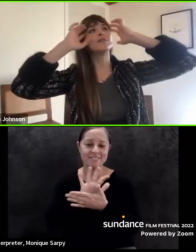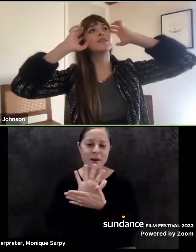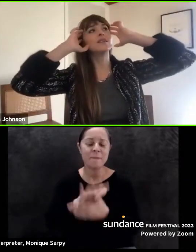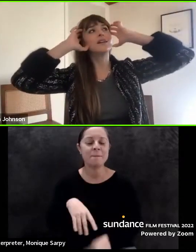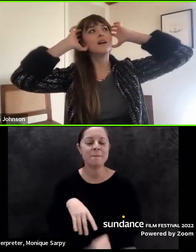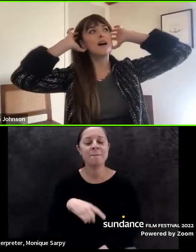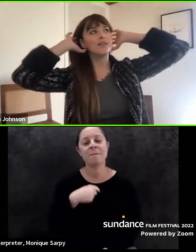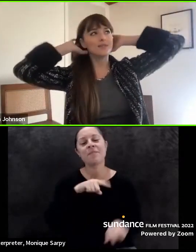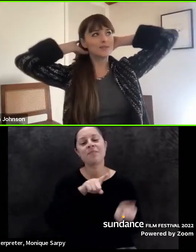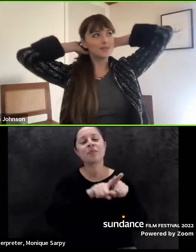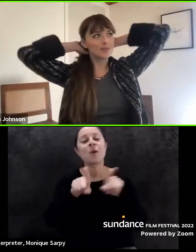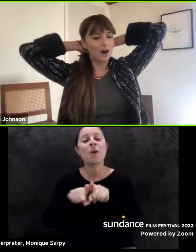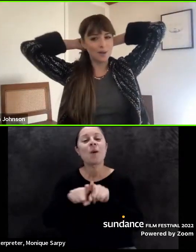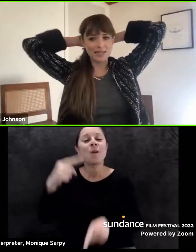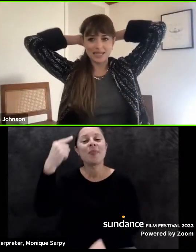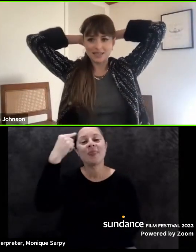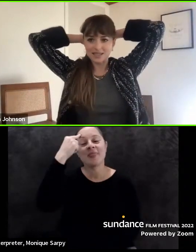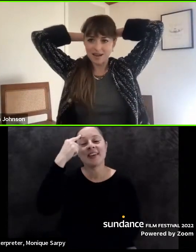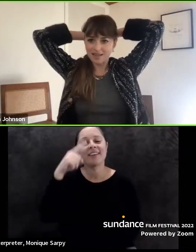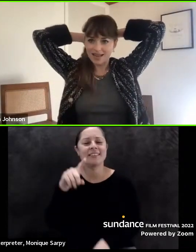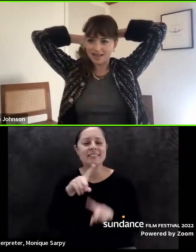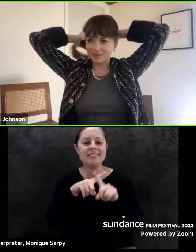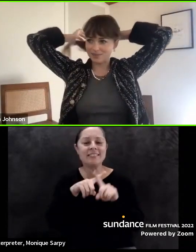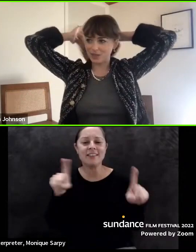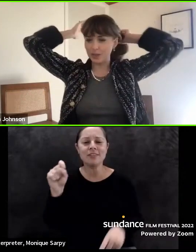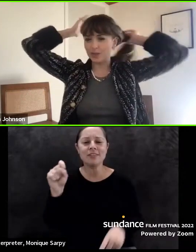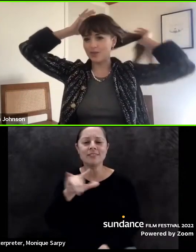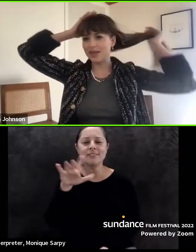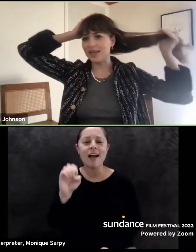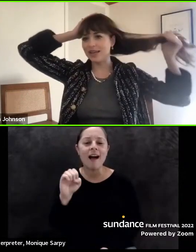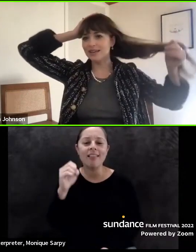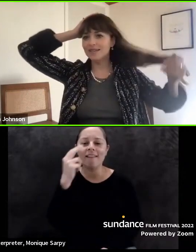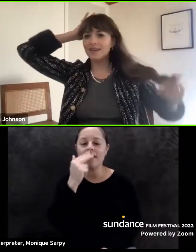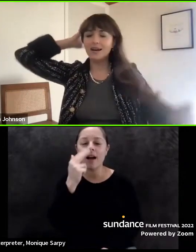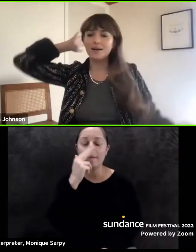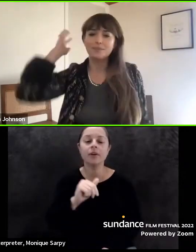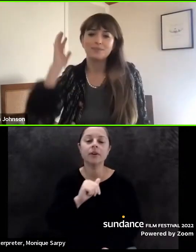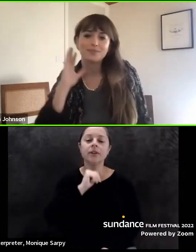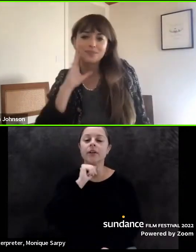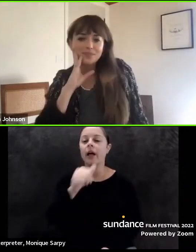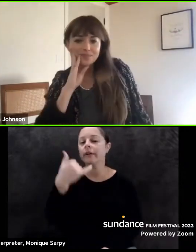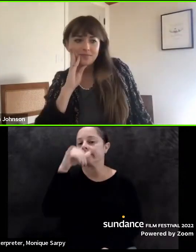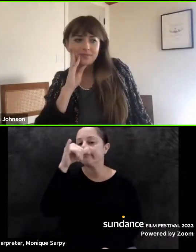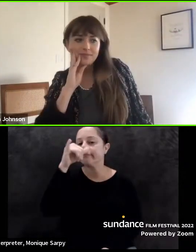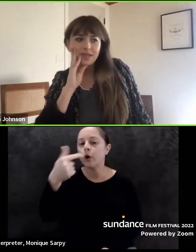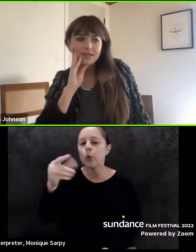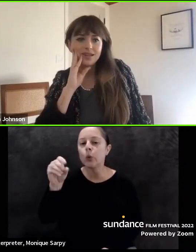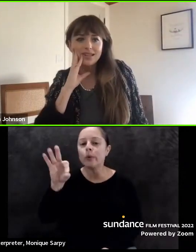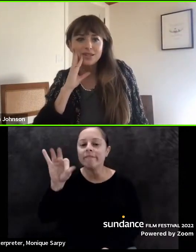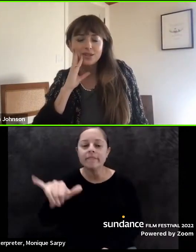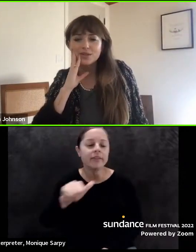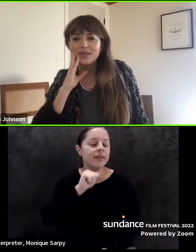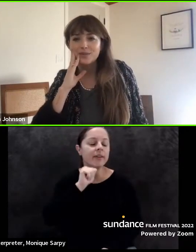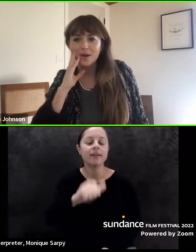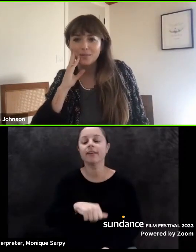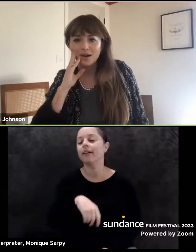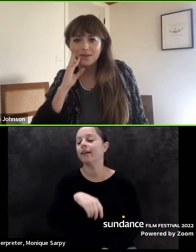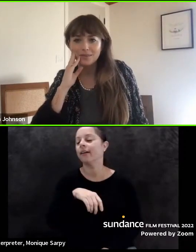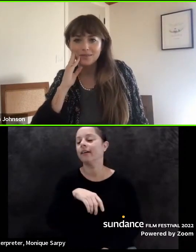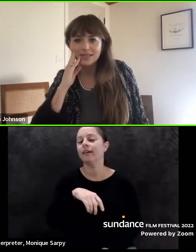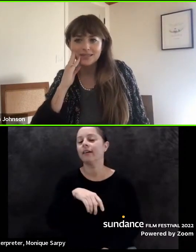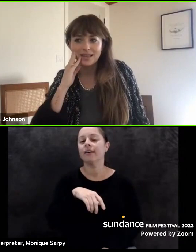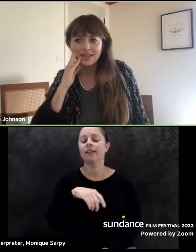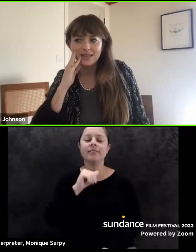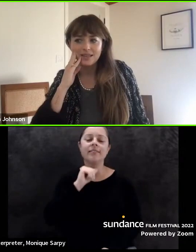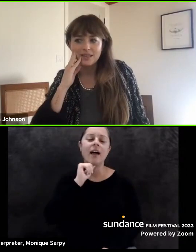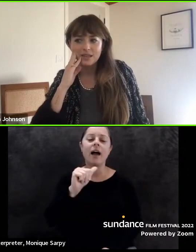style of comedy. It's not like goofy, it's not like a goofy